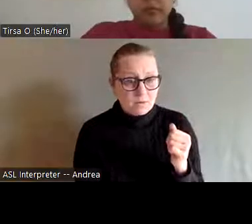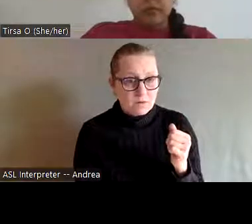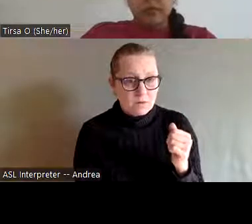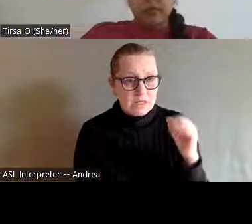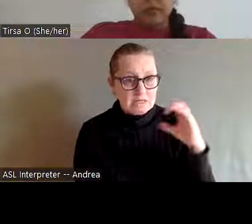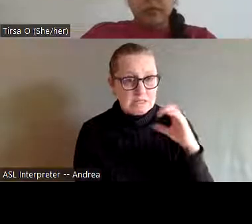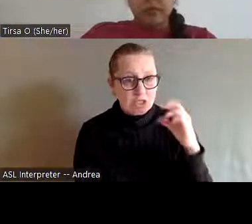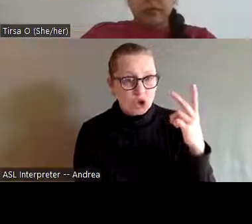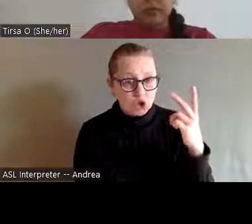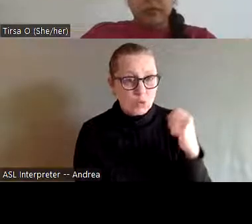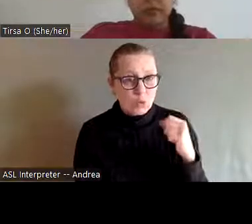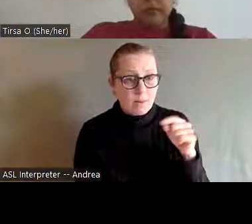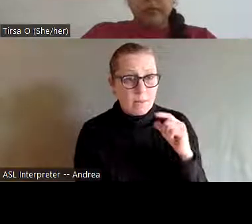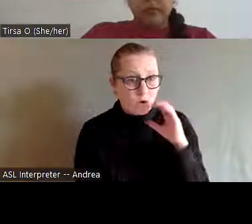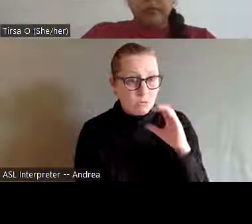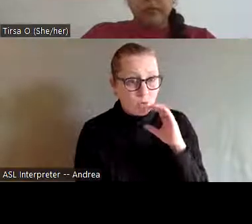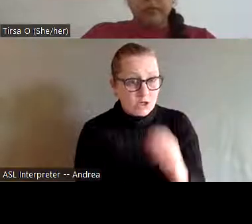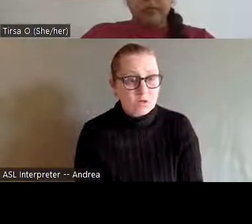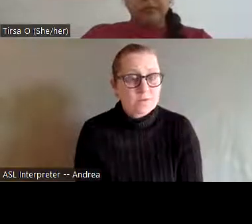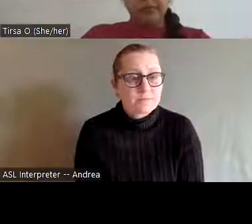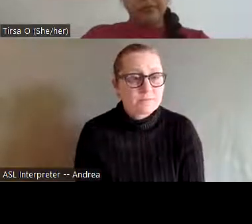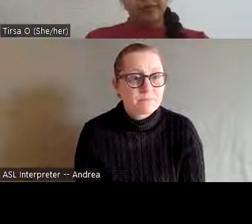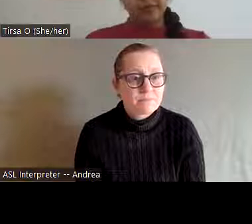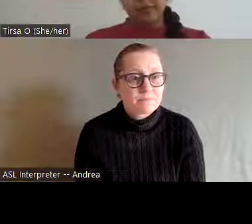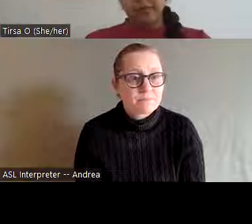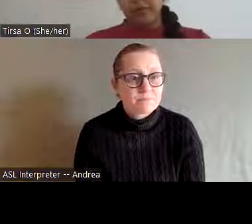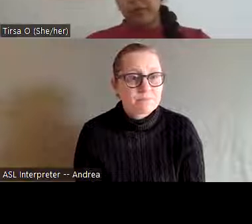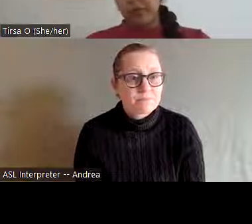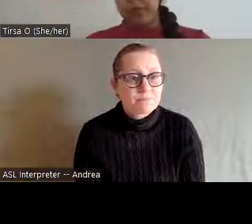section 2, which is about communications.